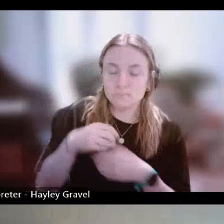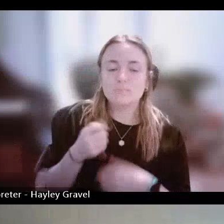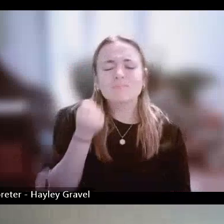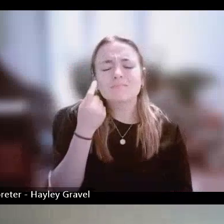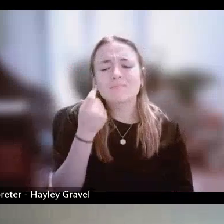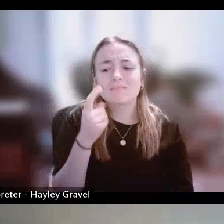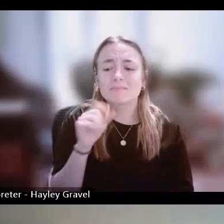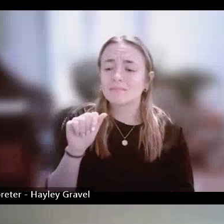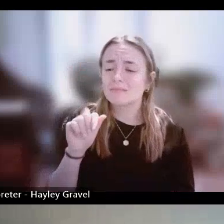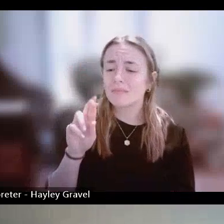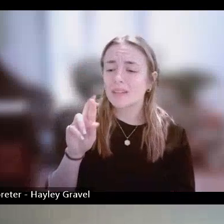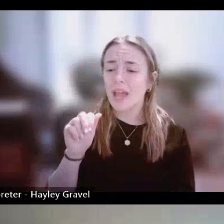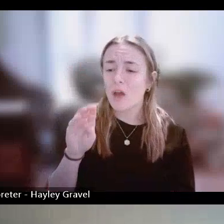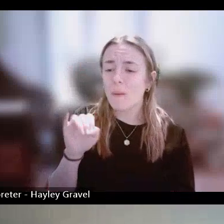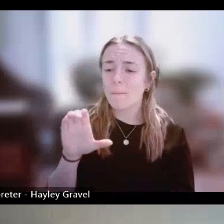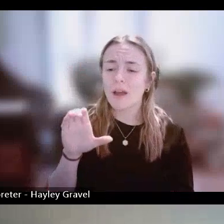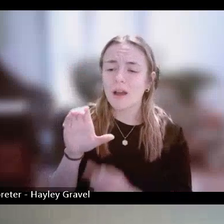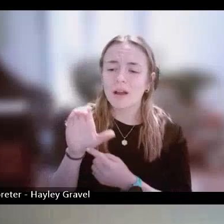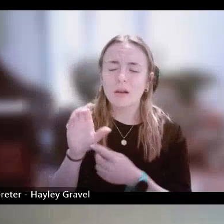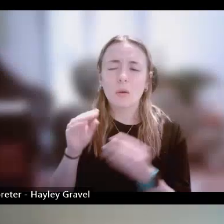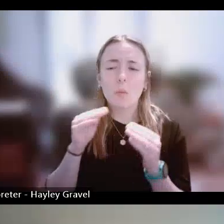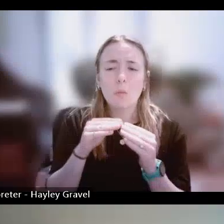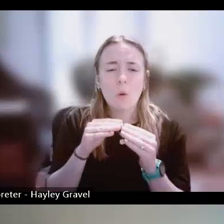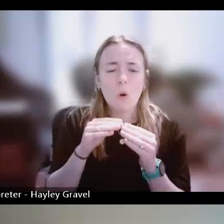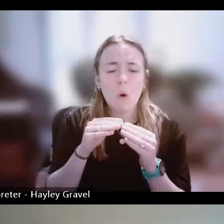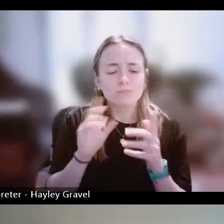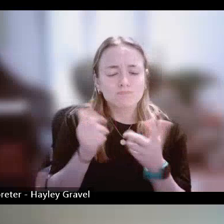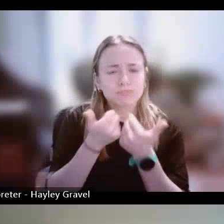basically simply on how it's written.